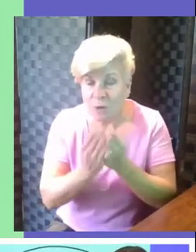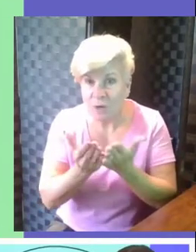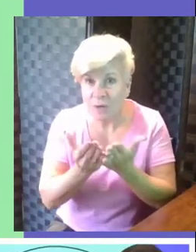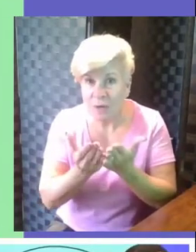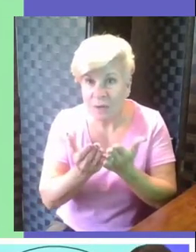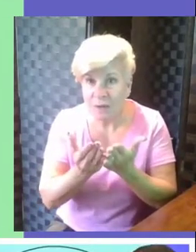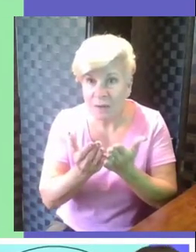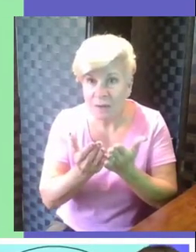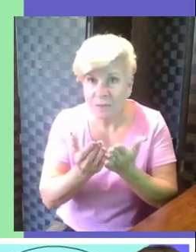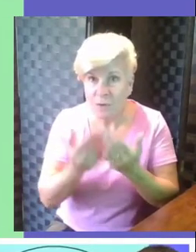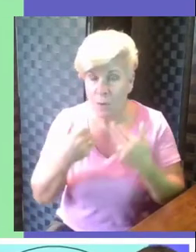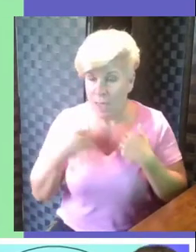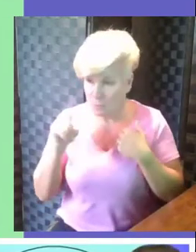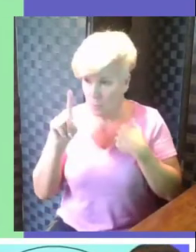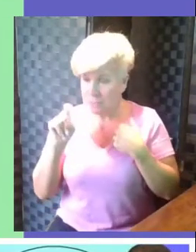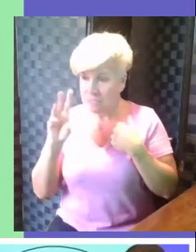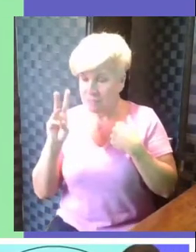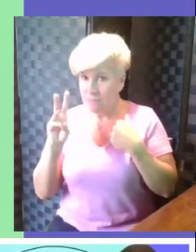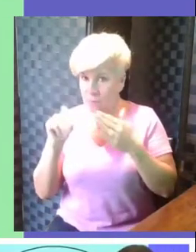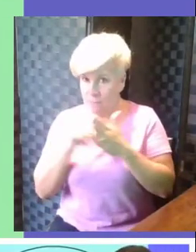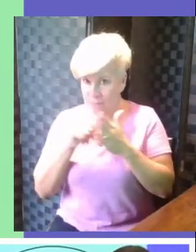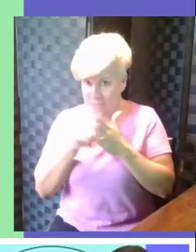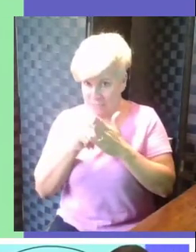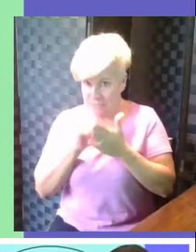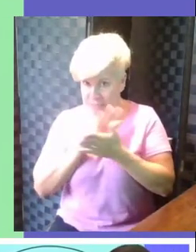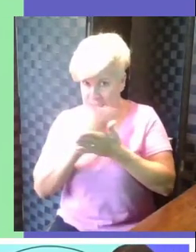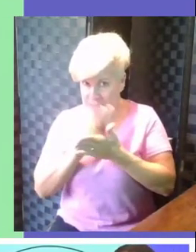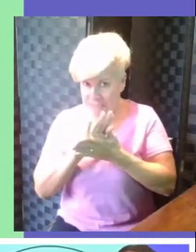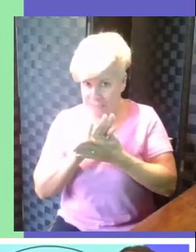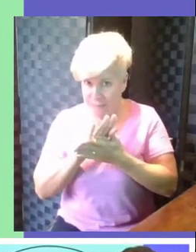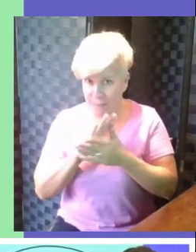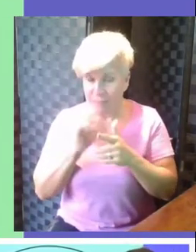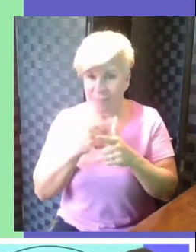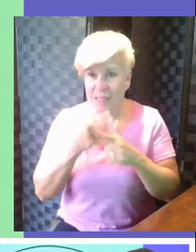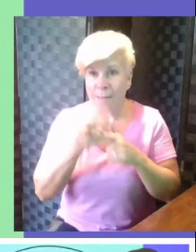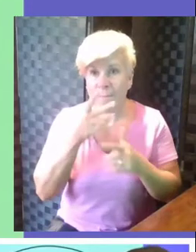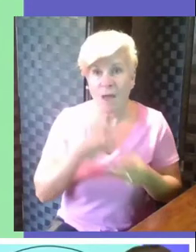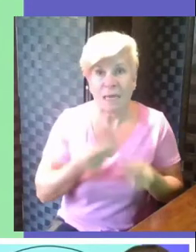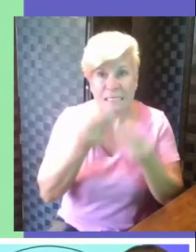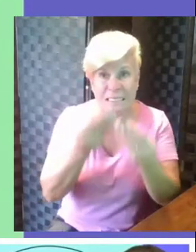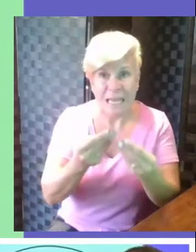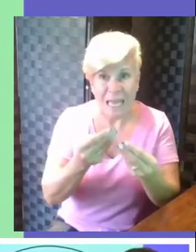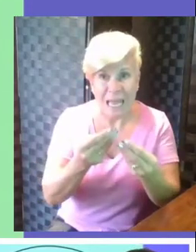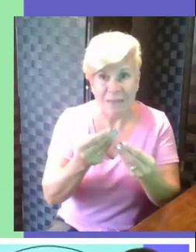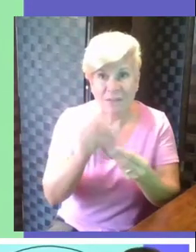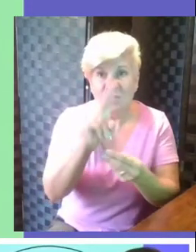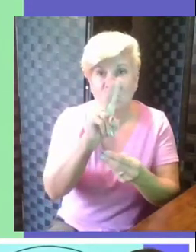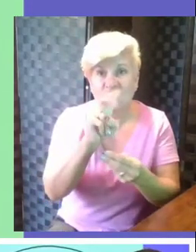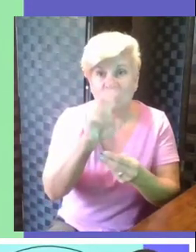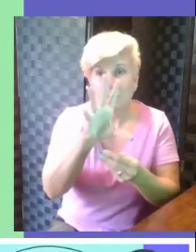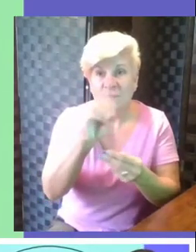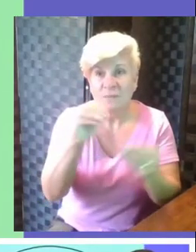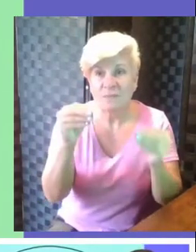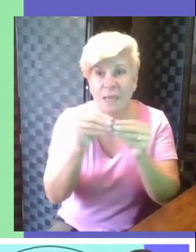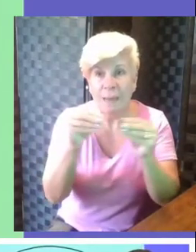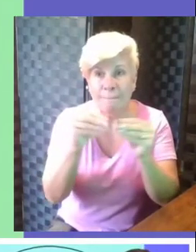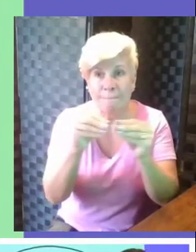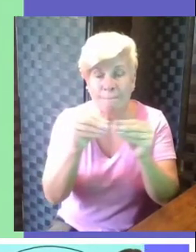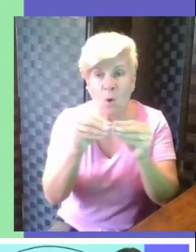notebook. So she's got 164 clean pages, but then mom gave her how many more clean